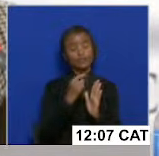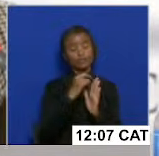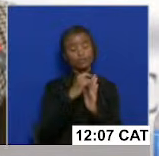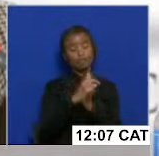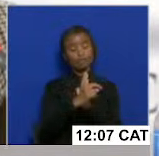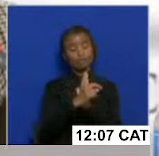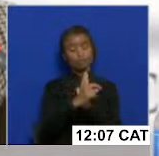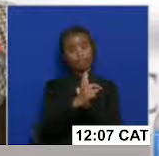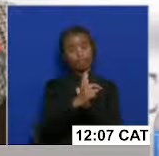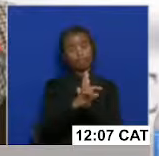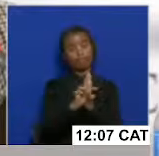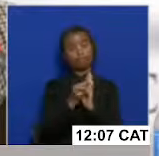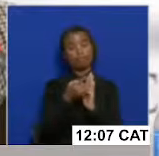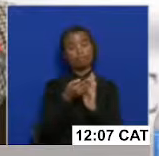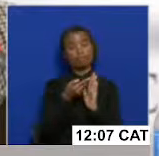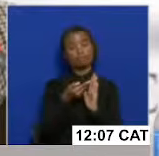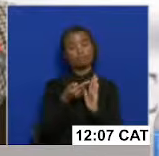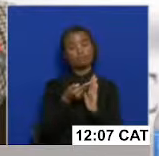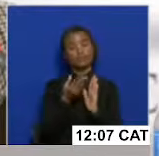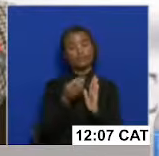letter KJ